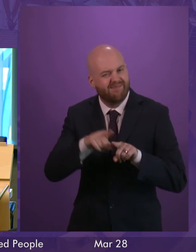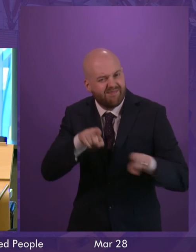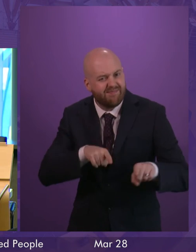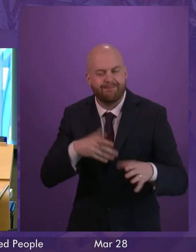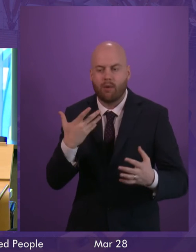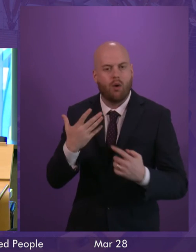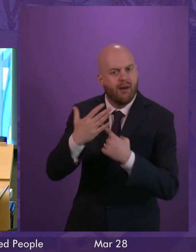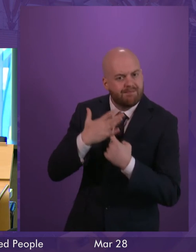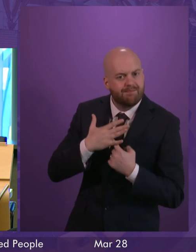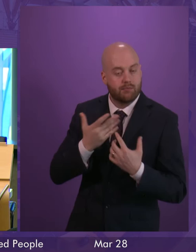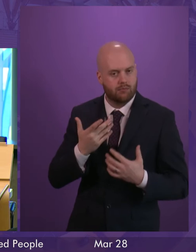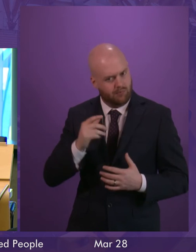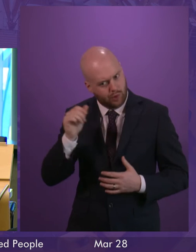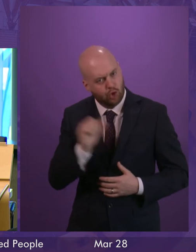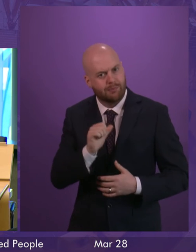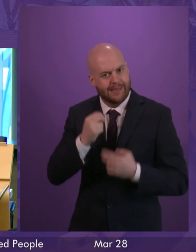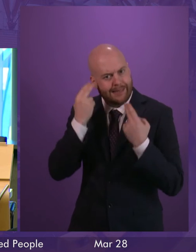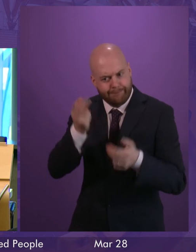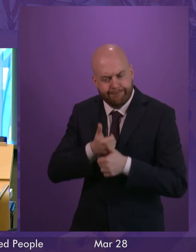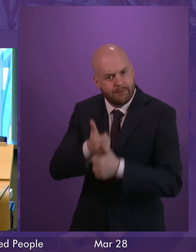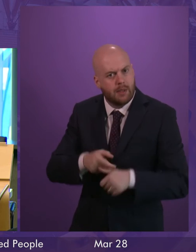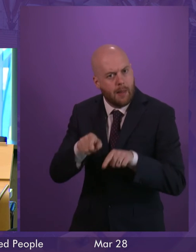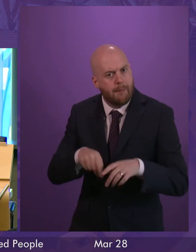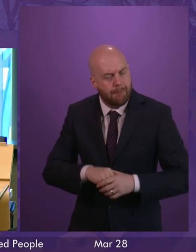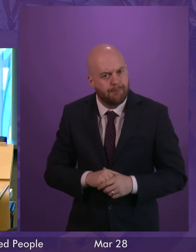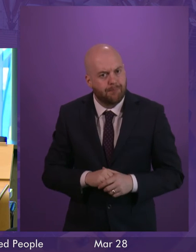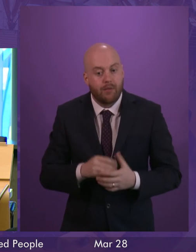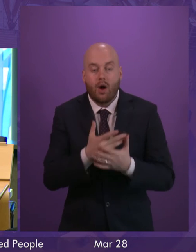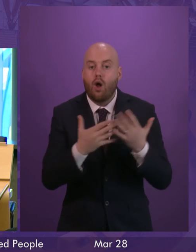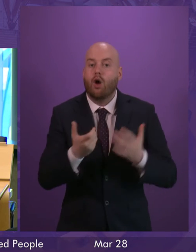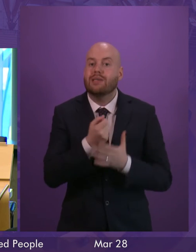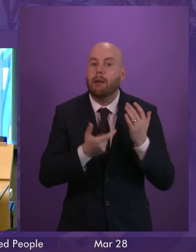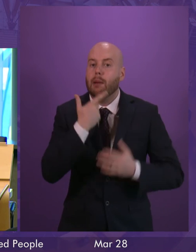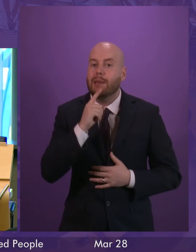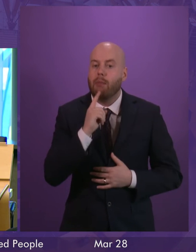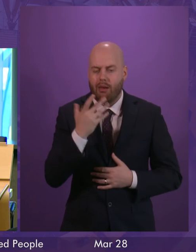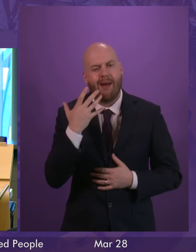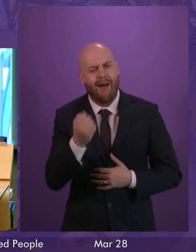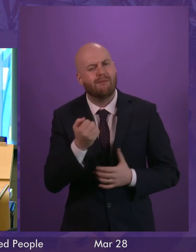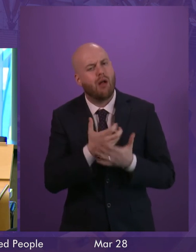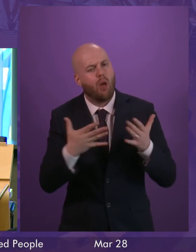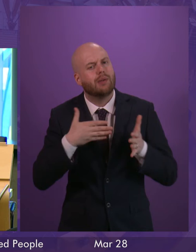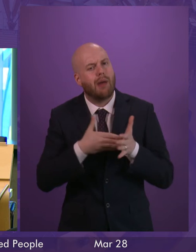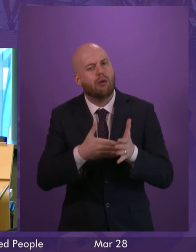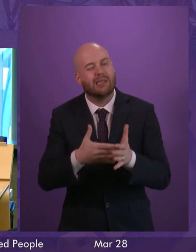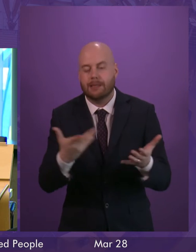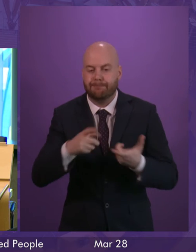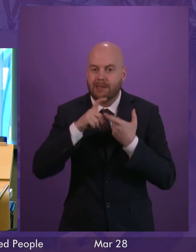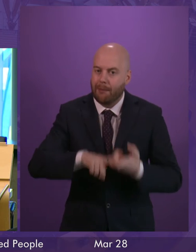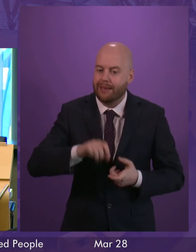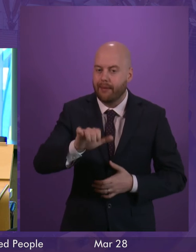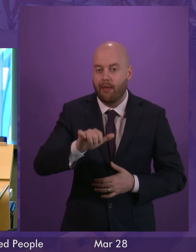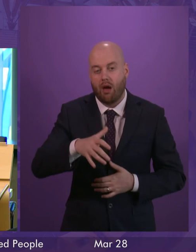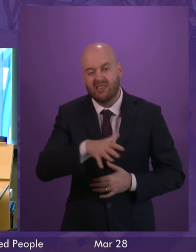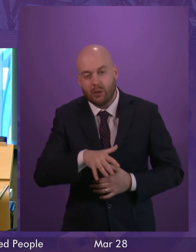people will have varied experience of social barriers according to their individual circumstances and indeed their locality. It is